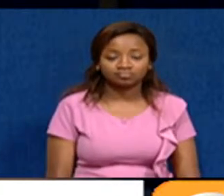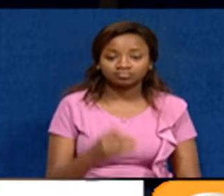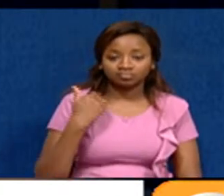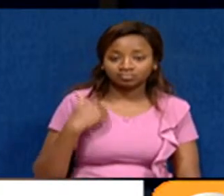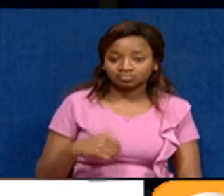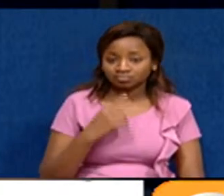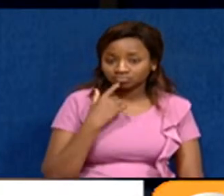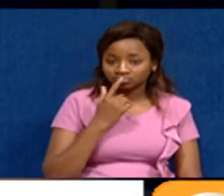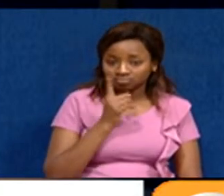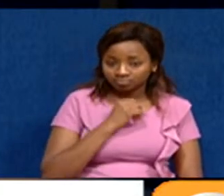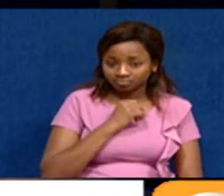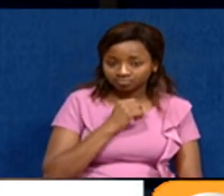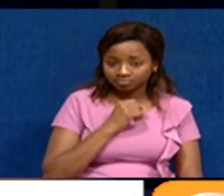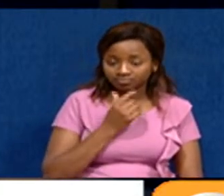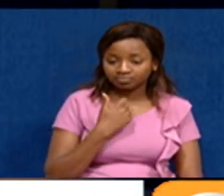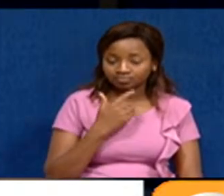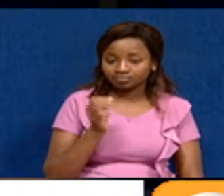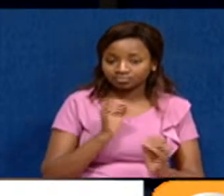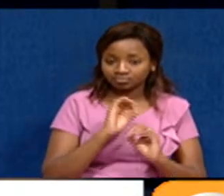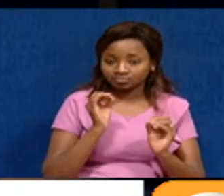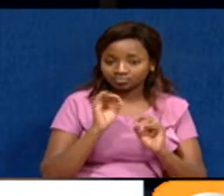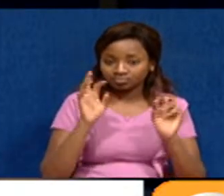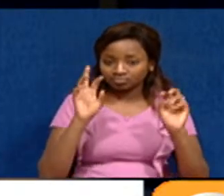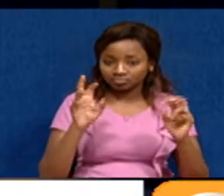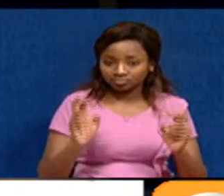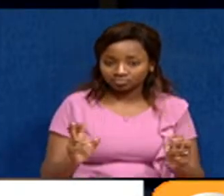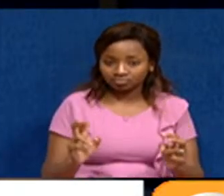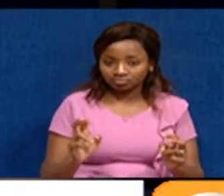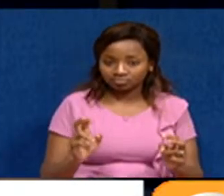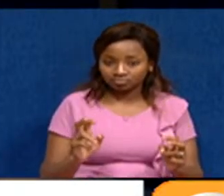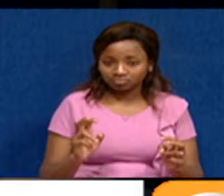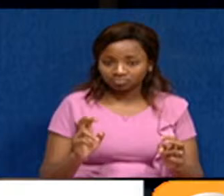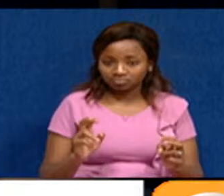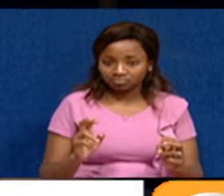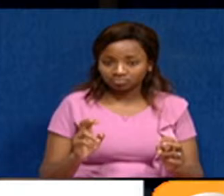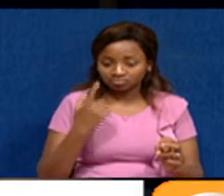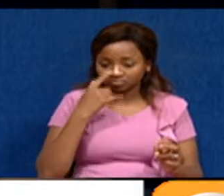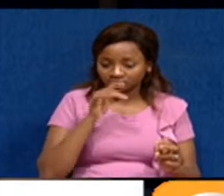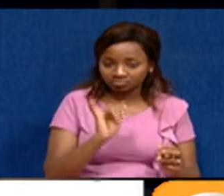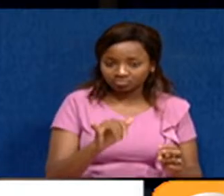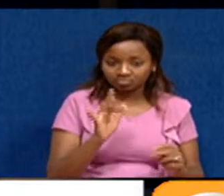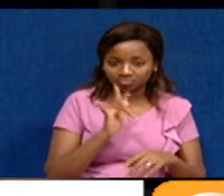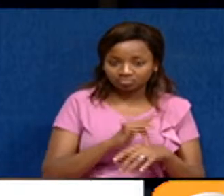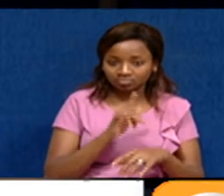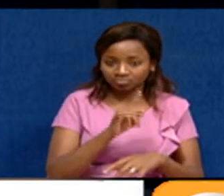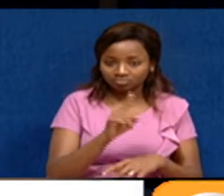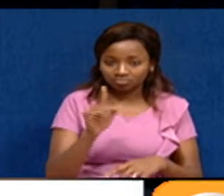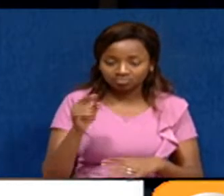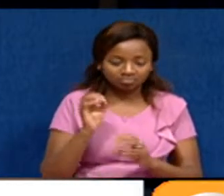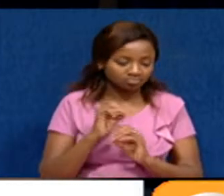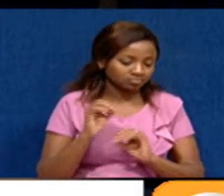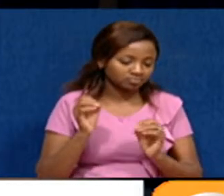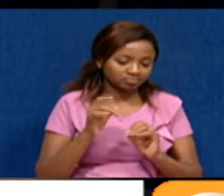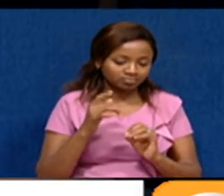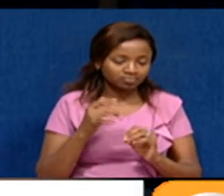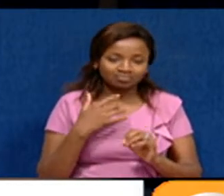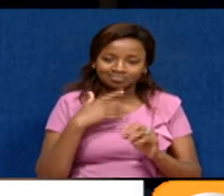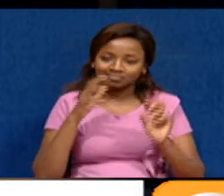I am not saying that there are no issues, you know, surrounding, you know, what the